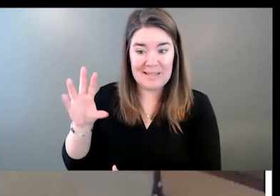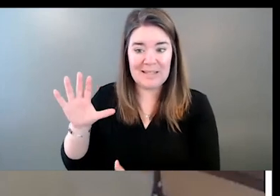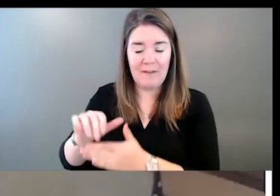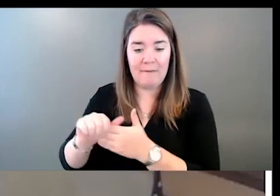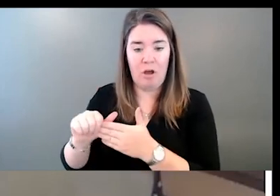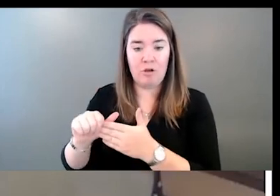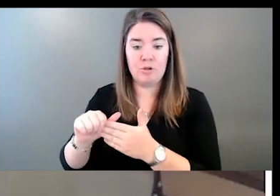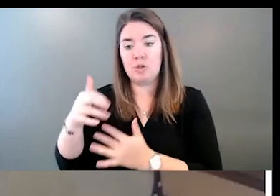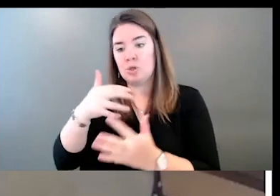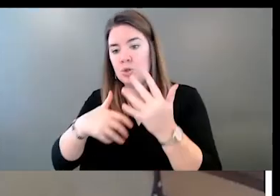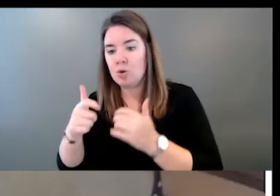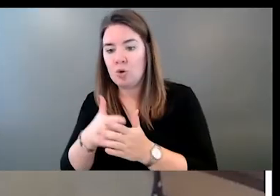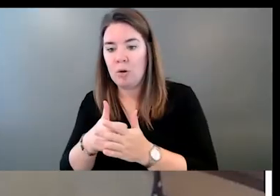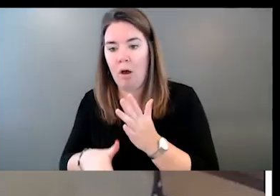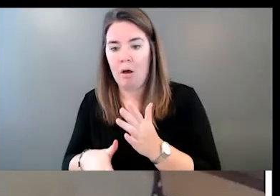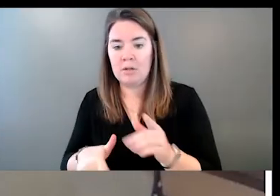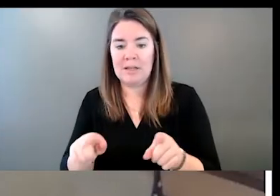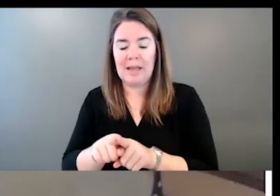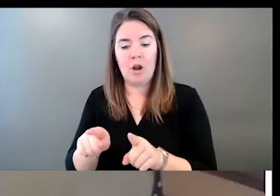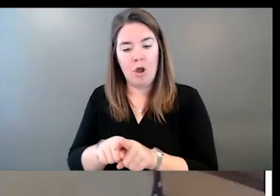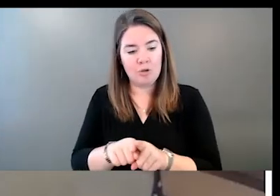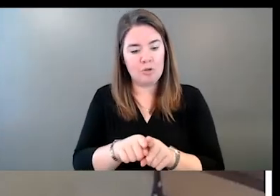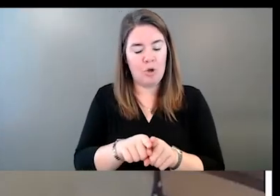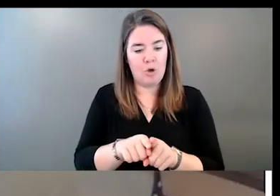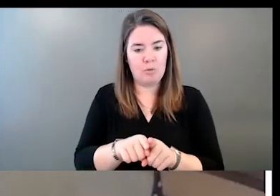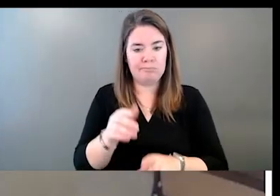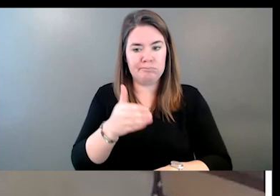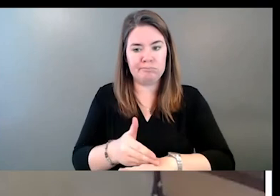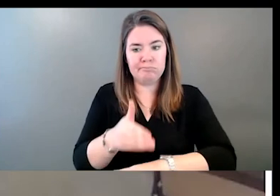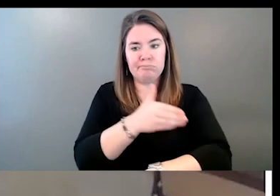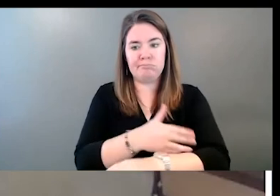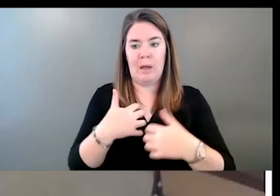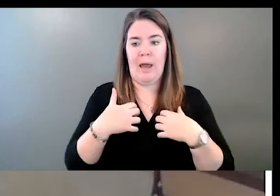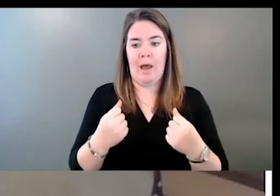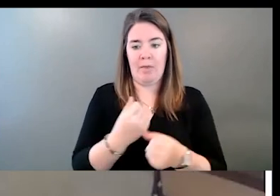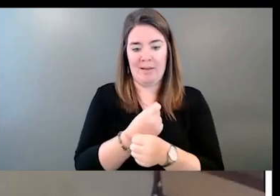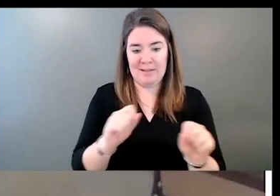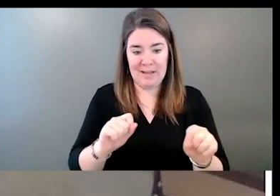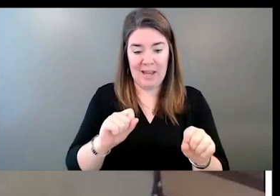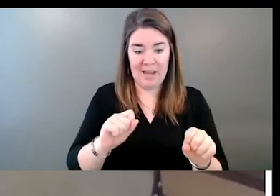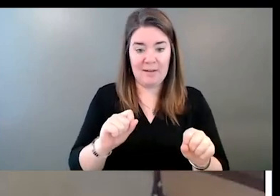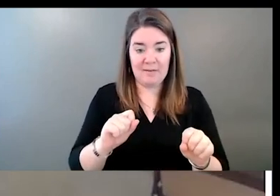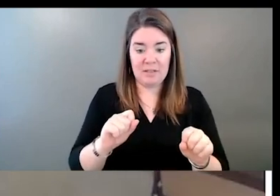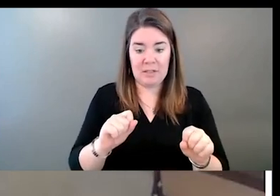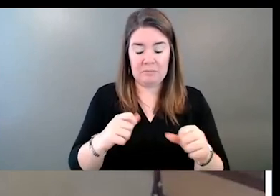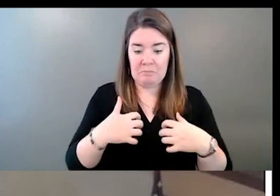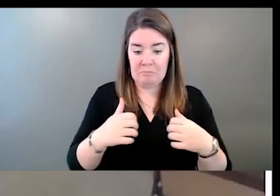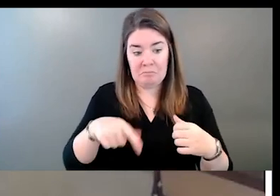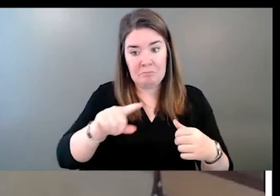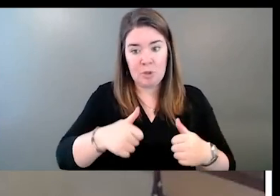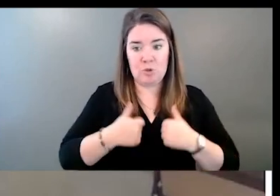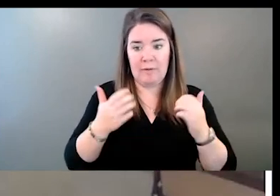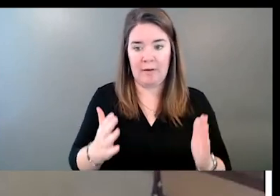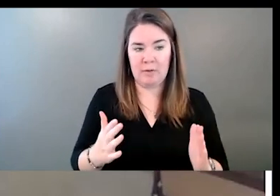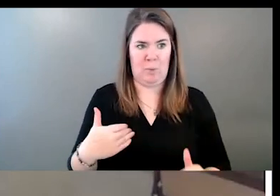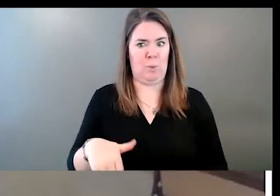social costs, in addition to improving the health, safety, and well-being of the survivors they serve. What a